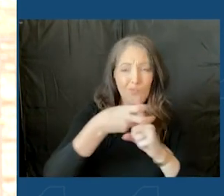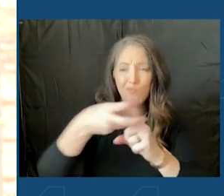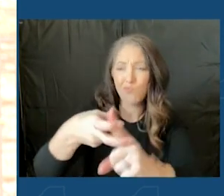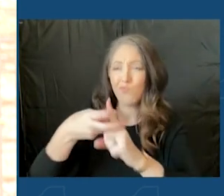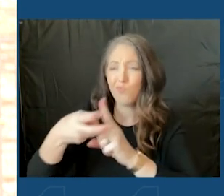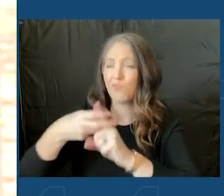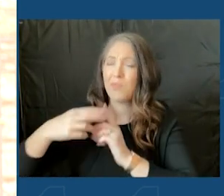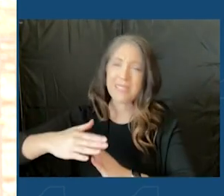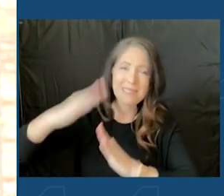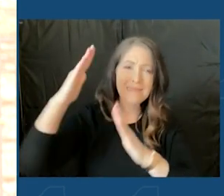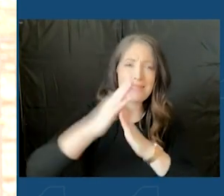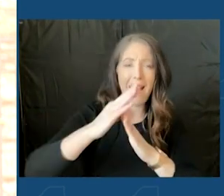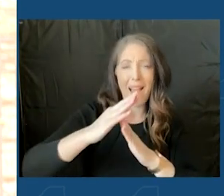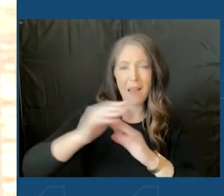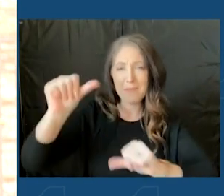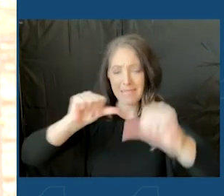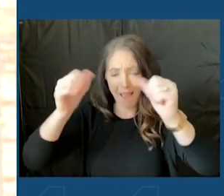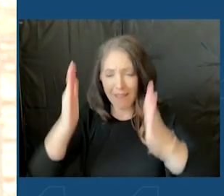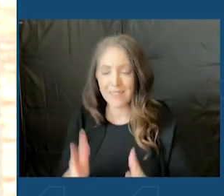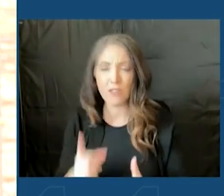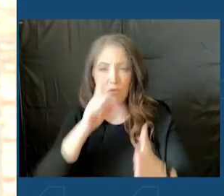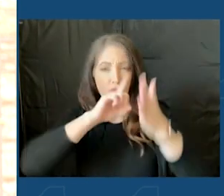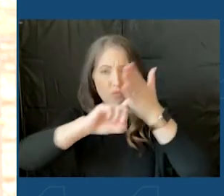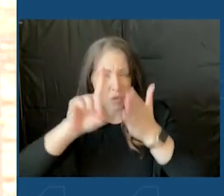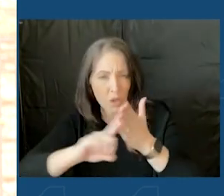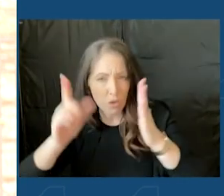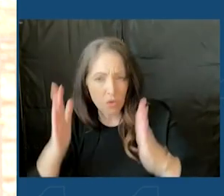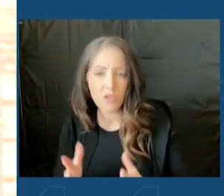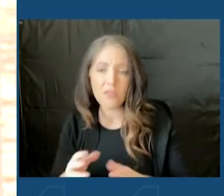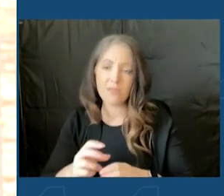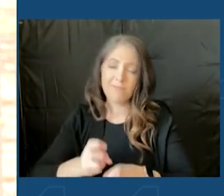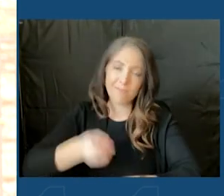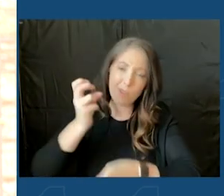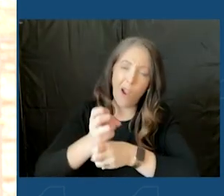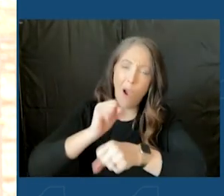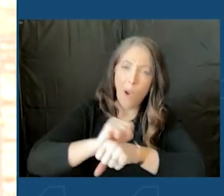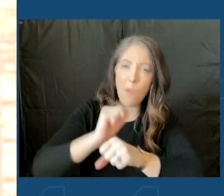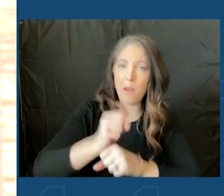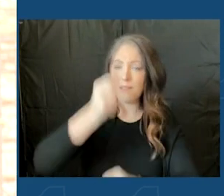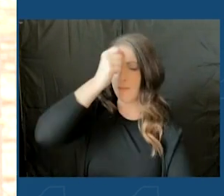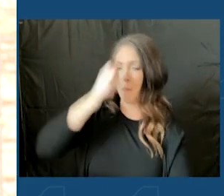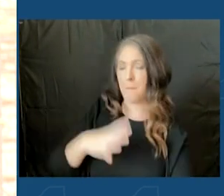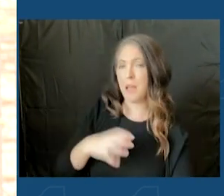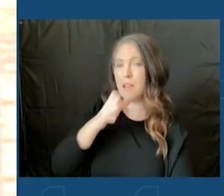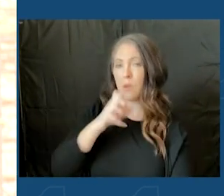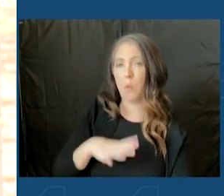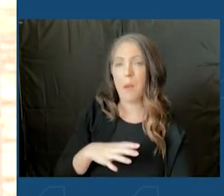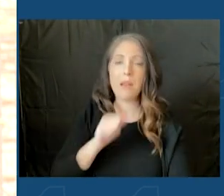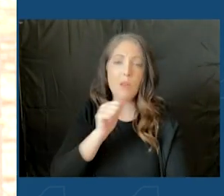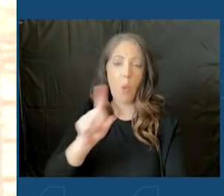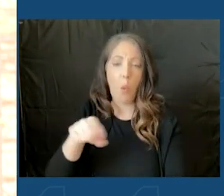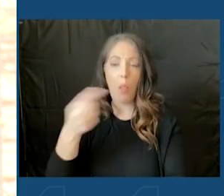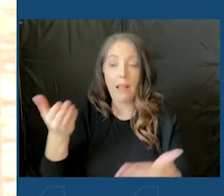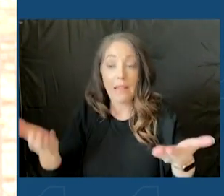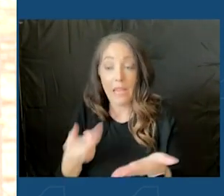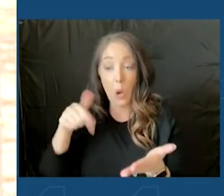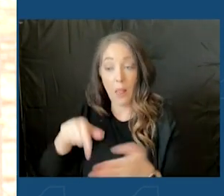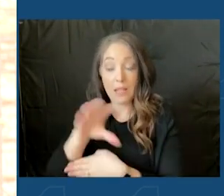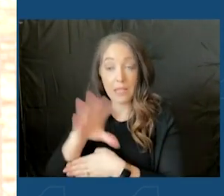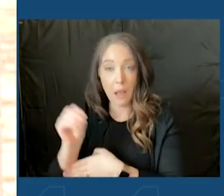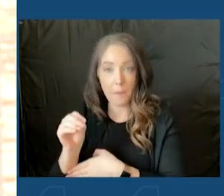the hardworking men and women who will help lift us up, not just here at this company, but in so doing, your